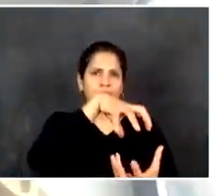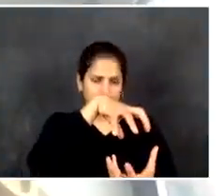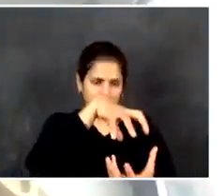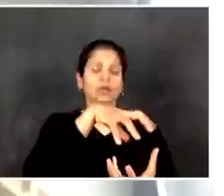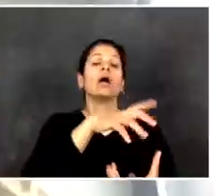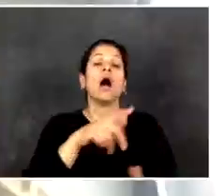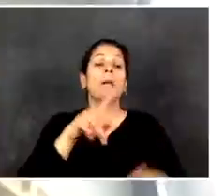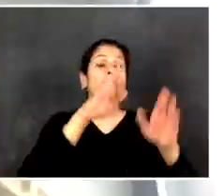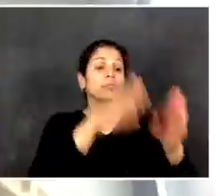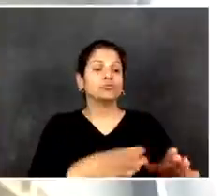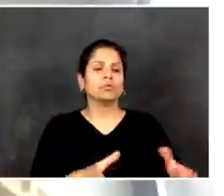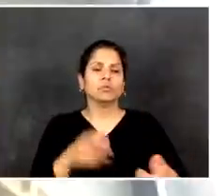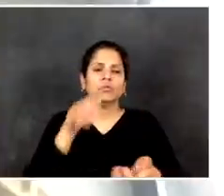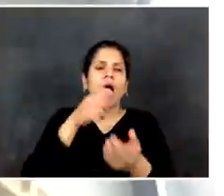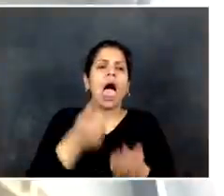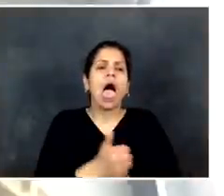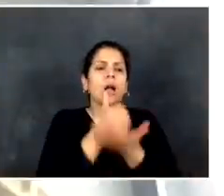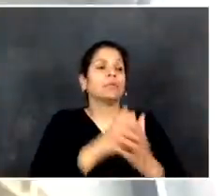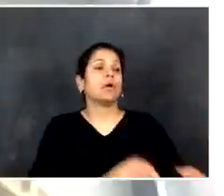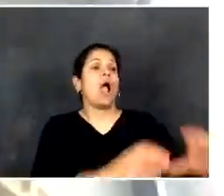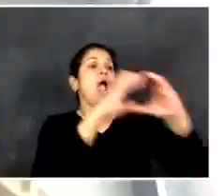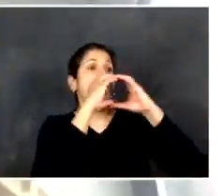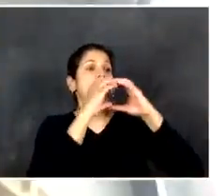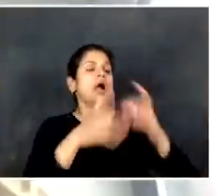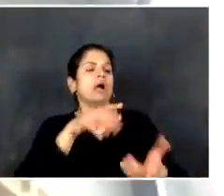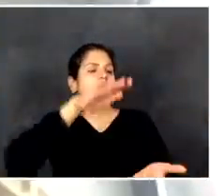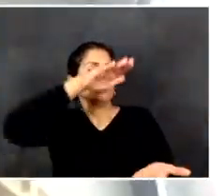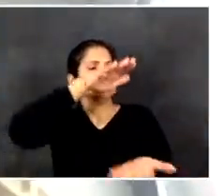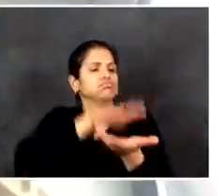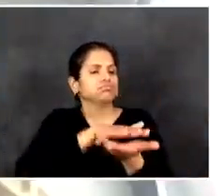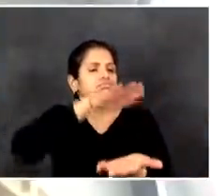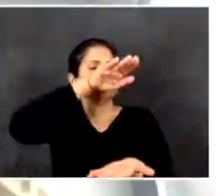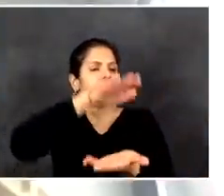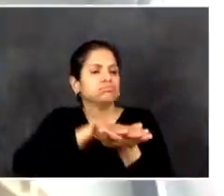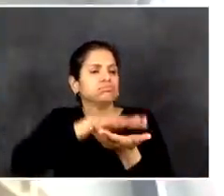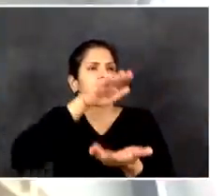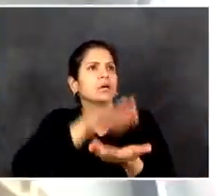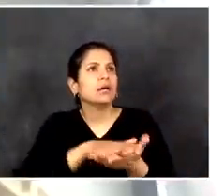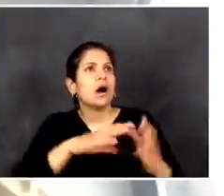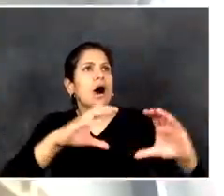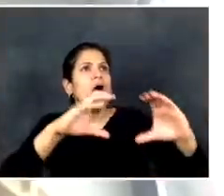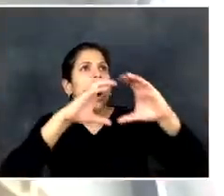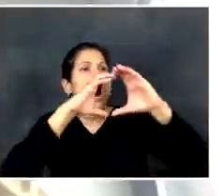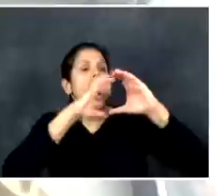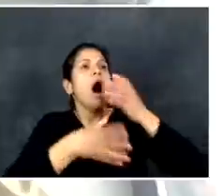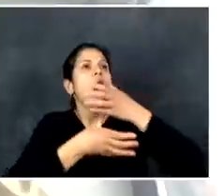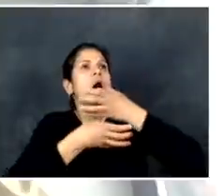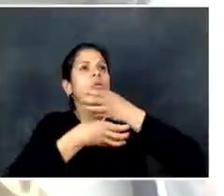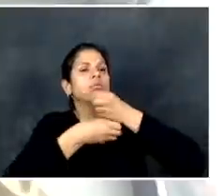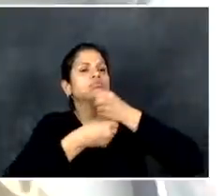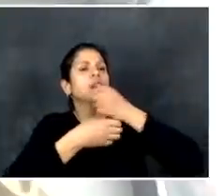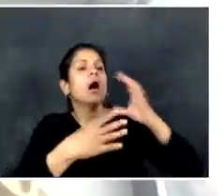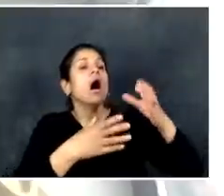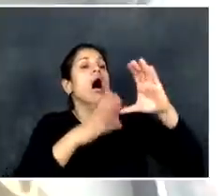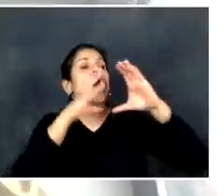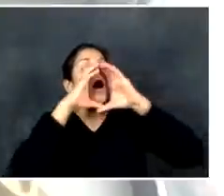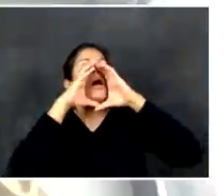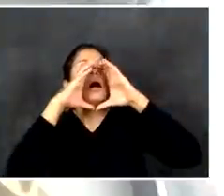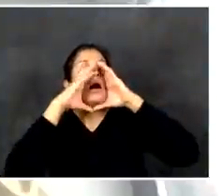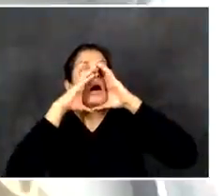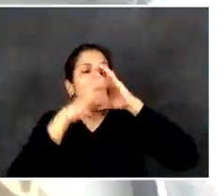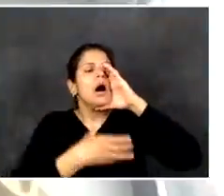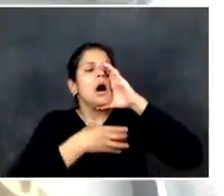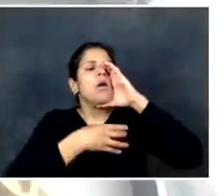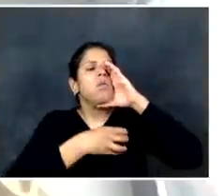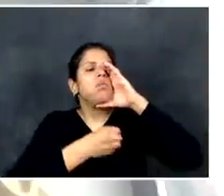the inspiratory phase and the expiratory phase is the right length of time, the pressure is the right amount of